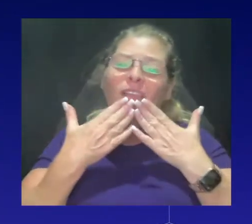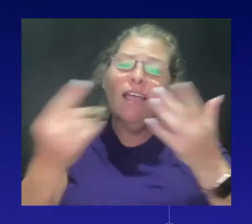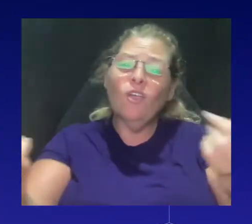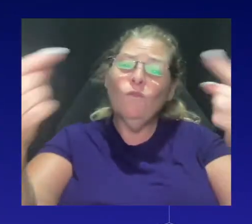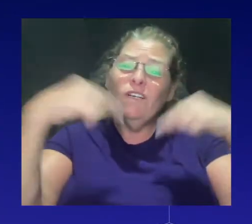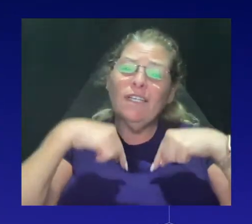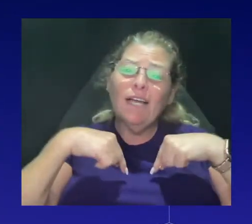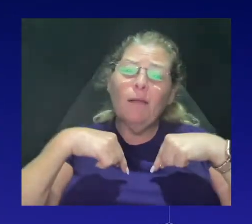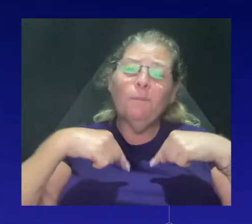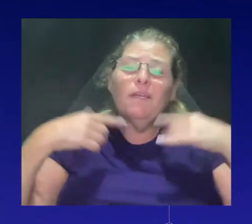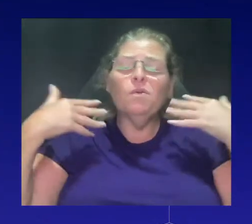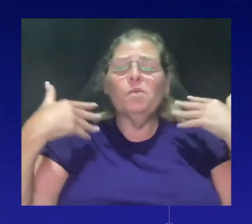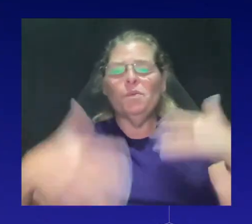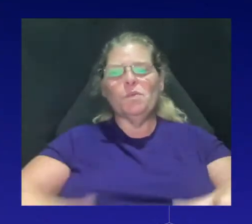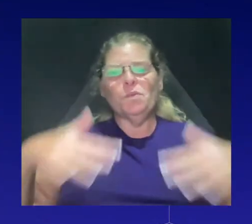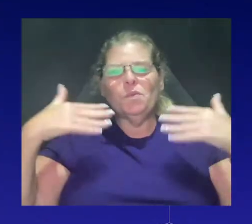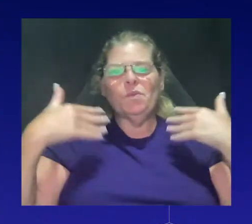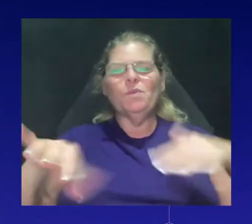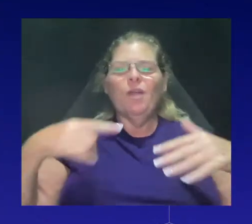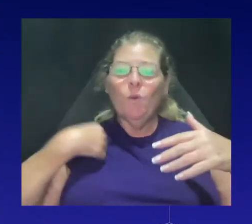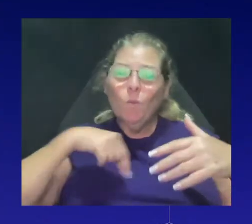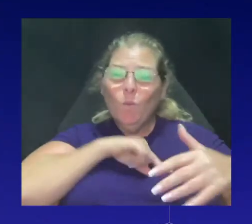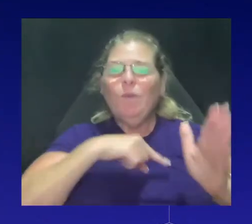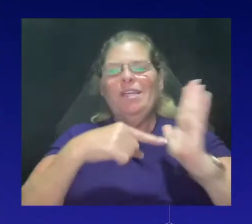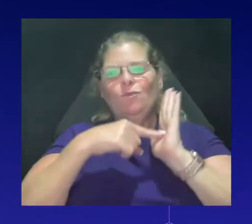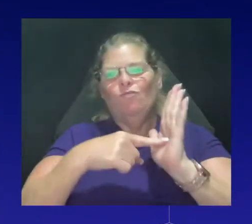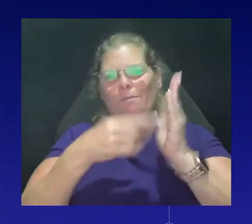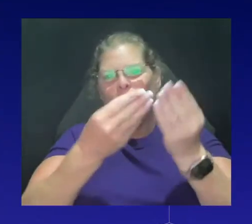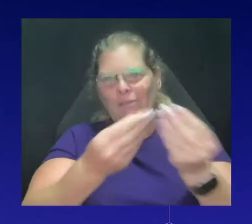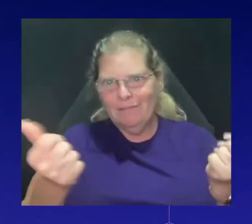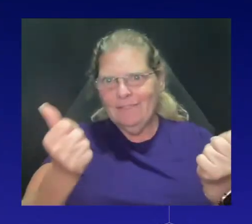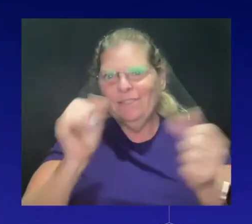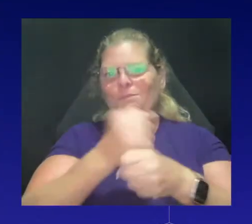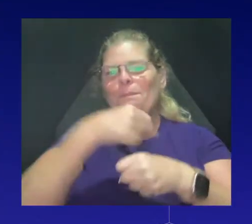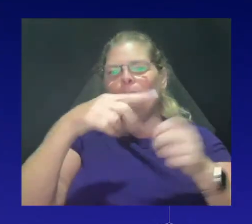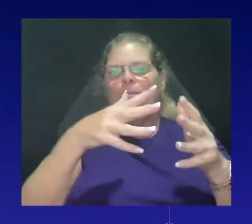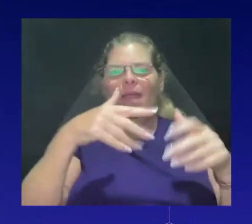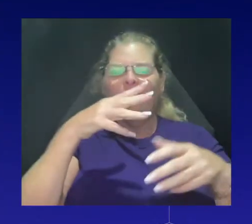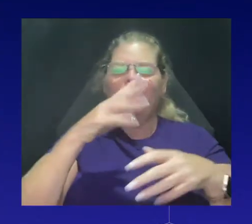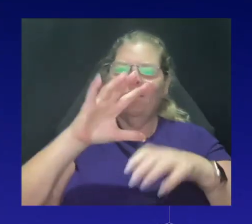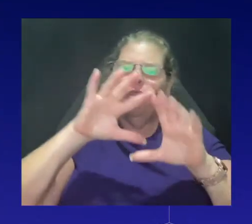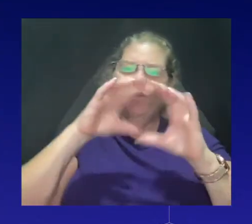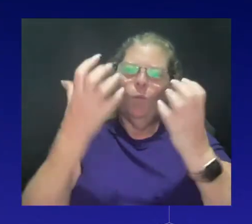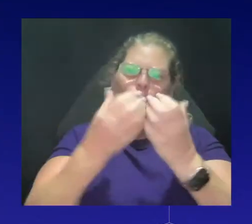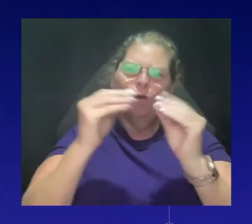we represent the solutions that will make this world a more equitable place. So thank you. Thank you.